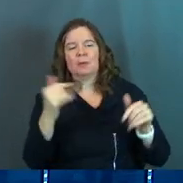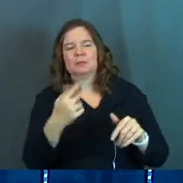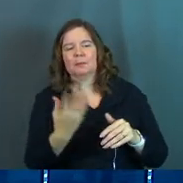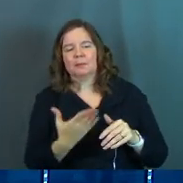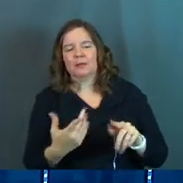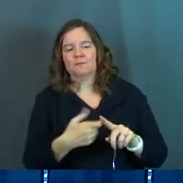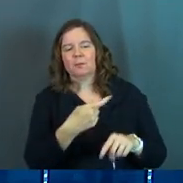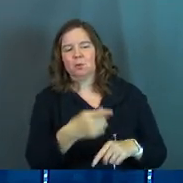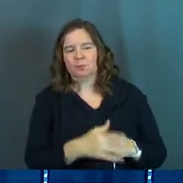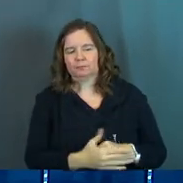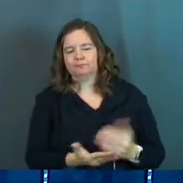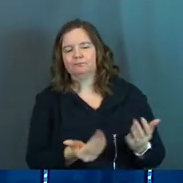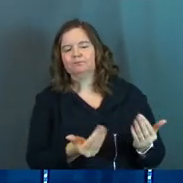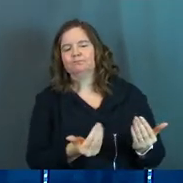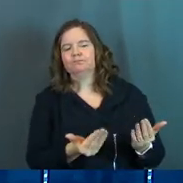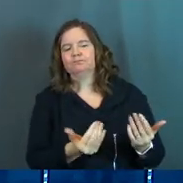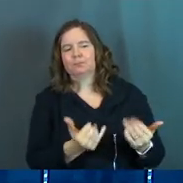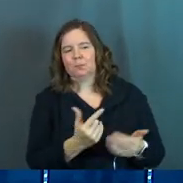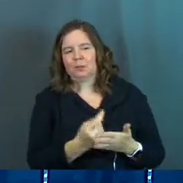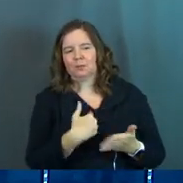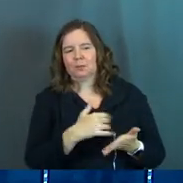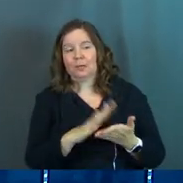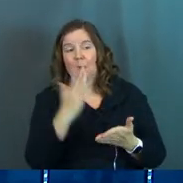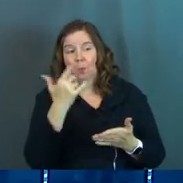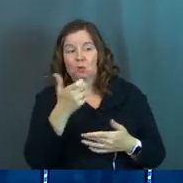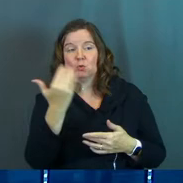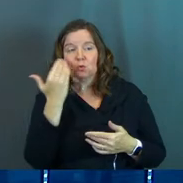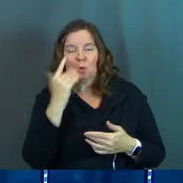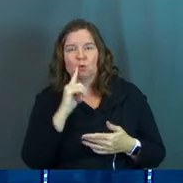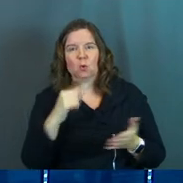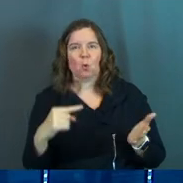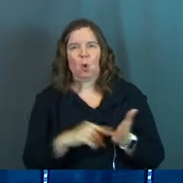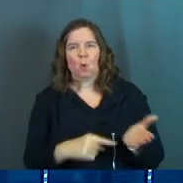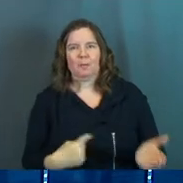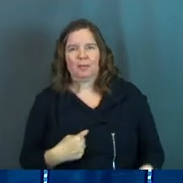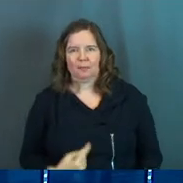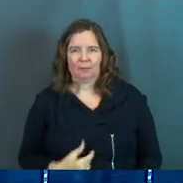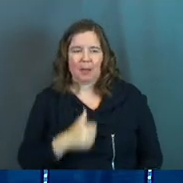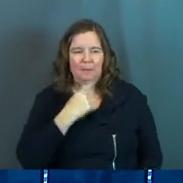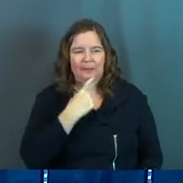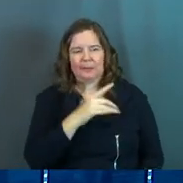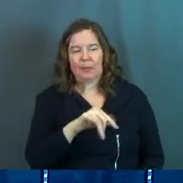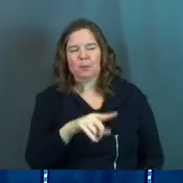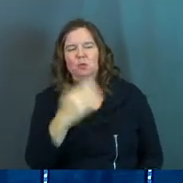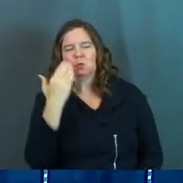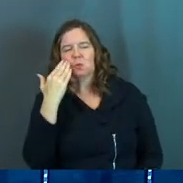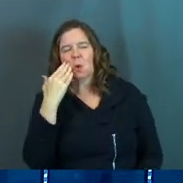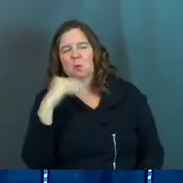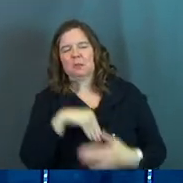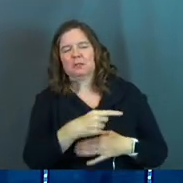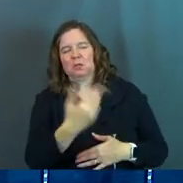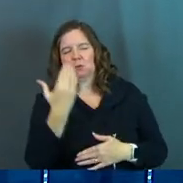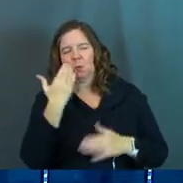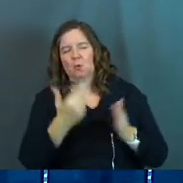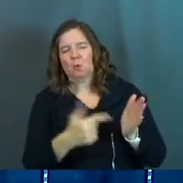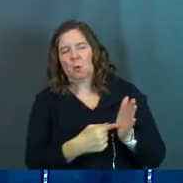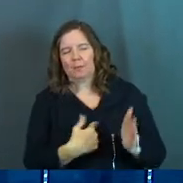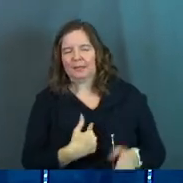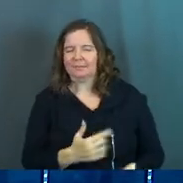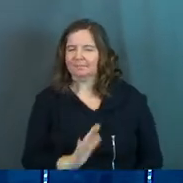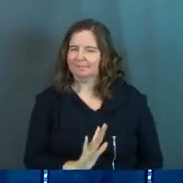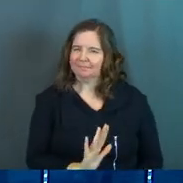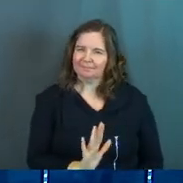expect some things out of you, and you better treat me nice because you know you owe me. I'm not going to say it out loud, but you know you owe me.